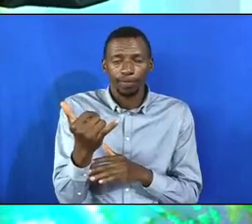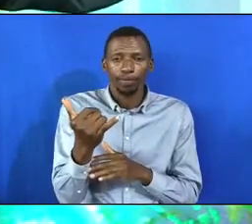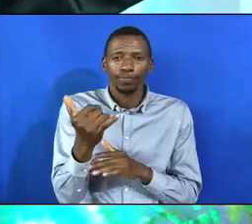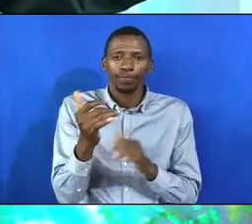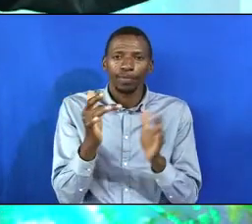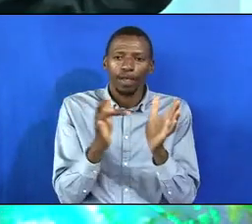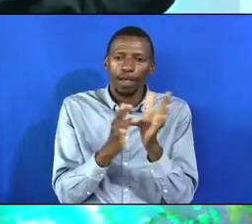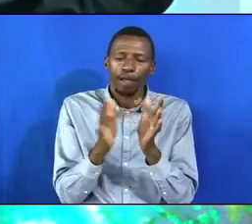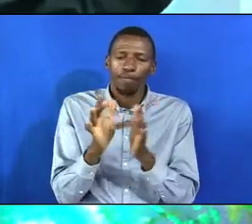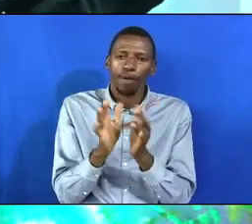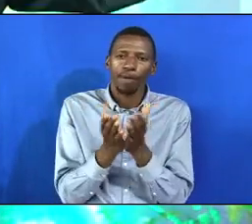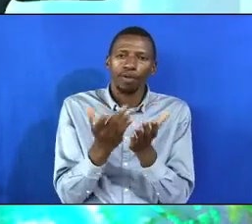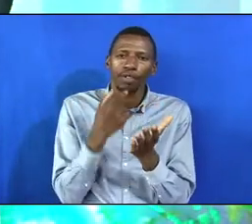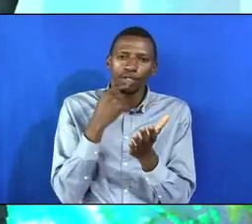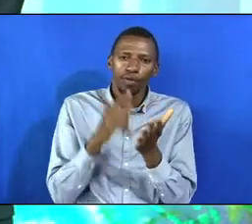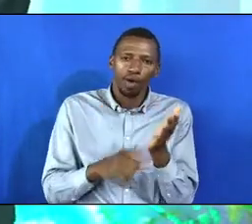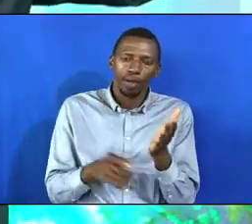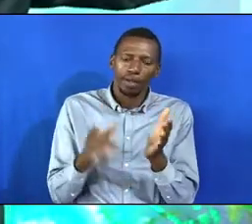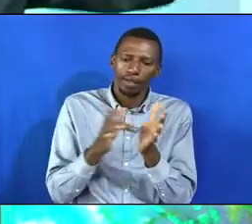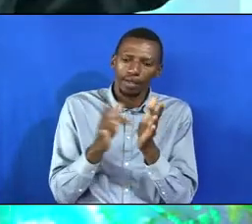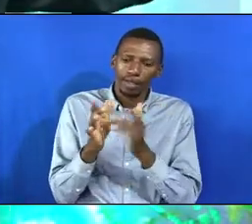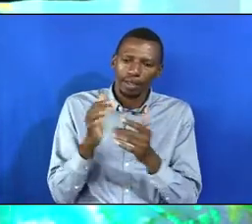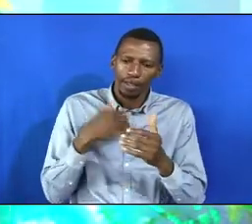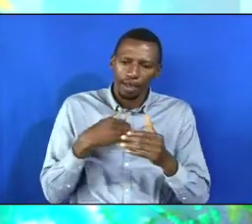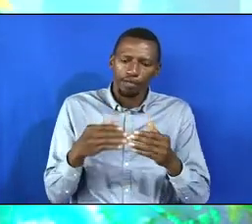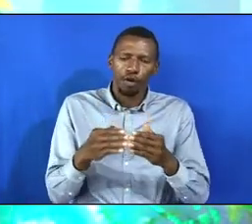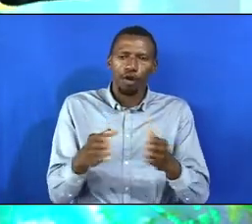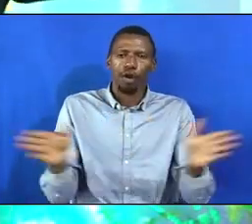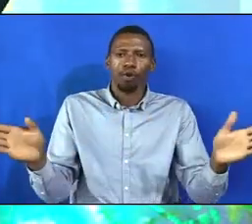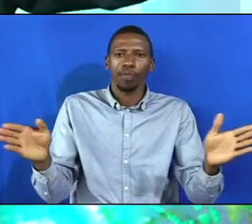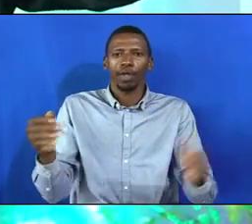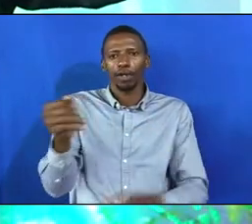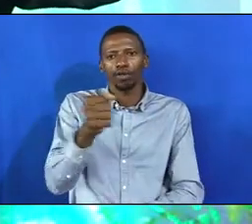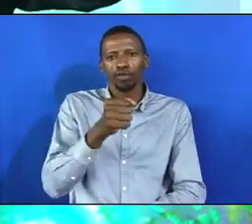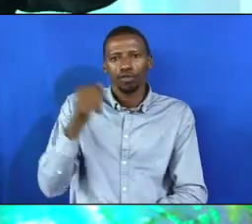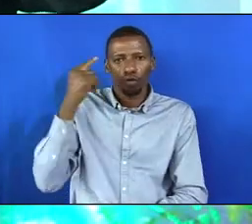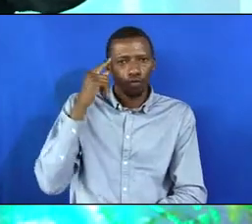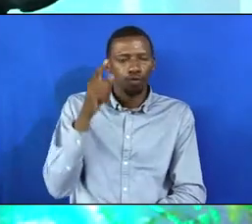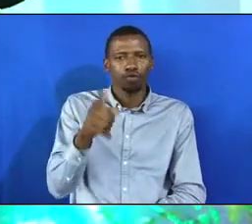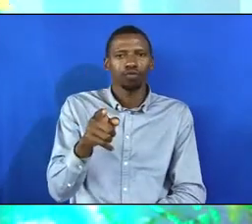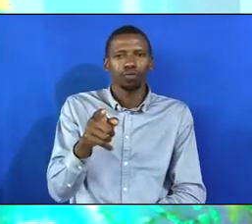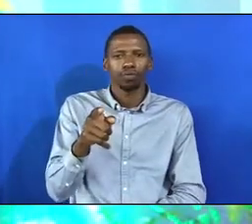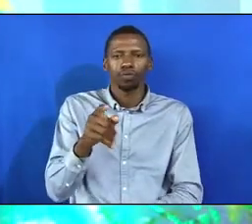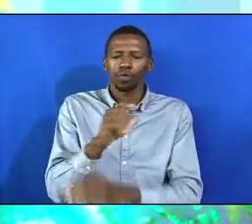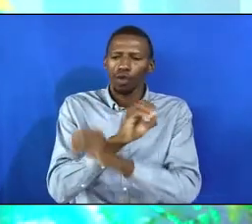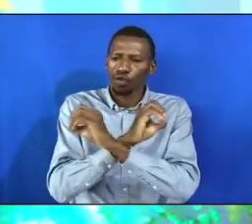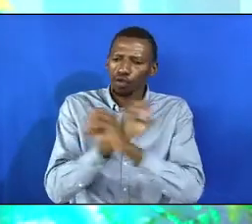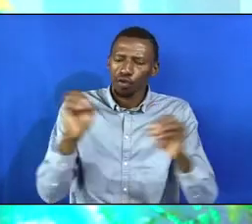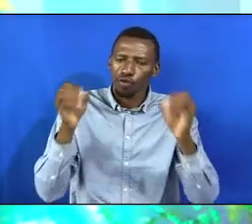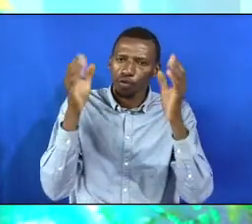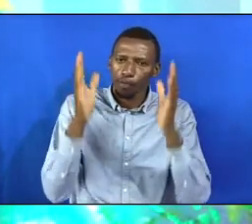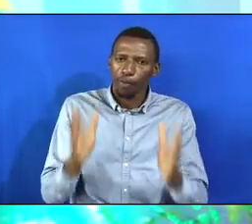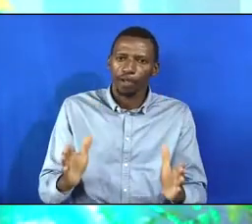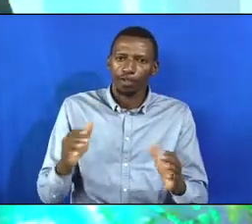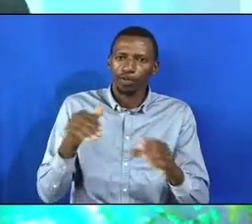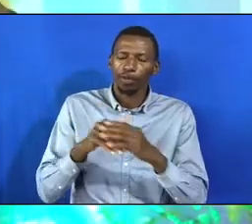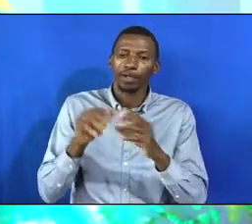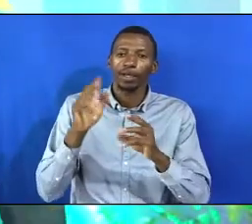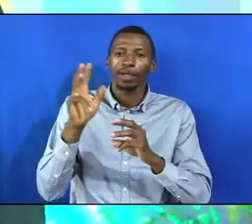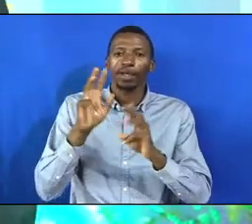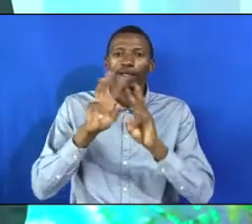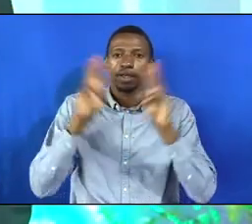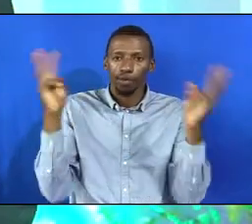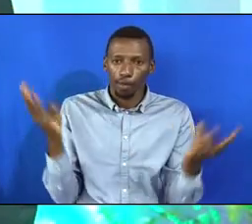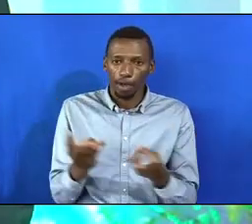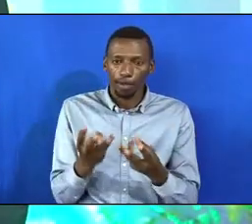set an open door for you, and nobody in the world has authority to close that door. Praise